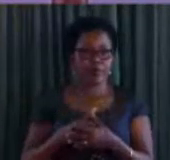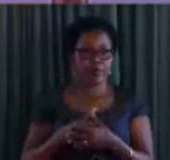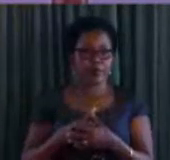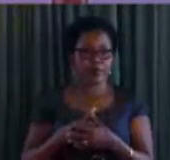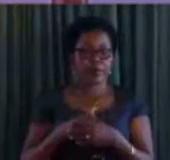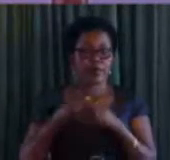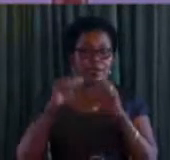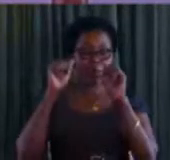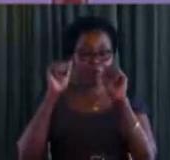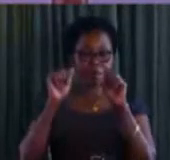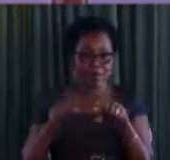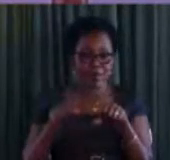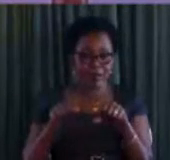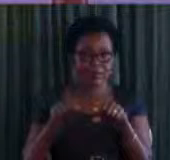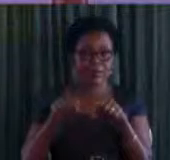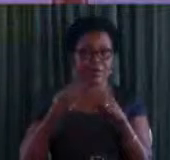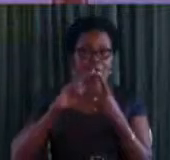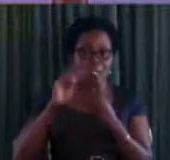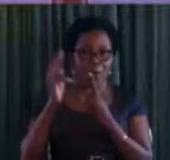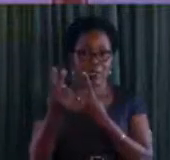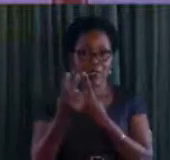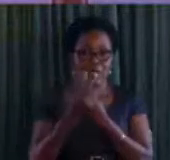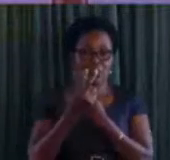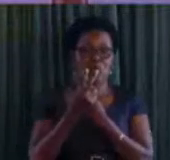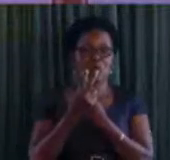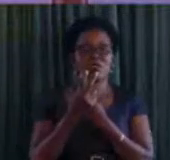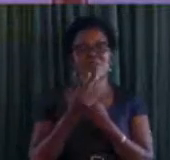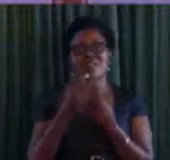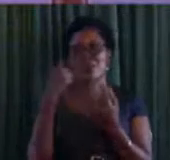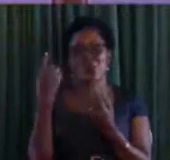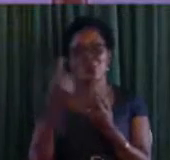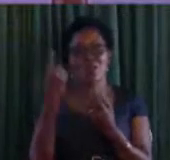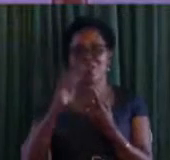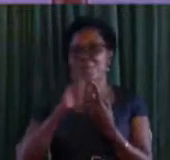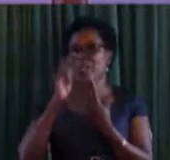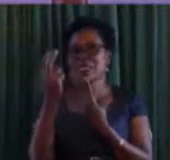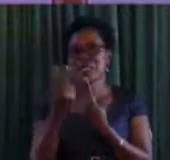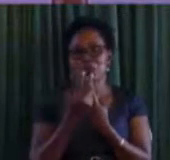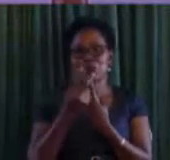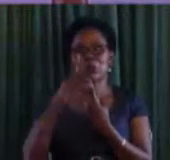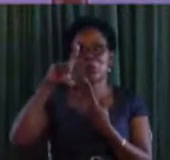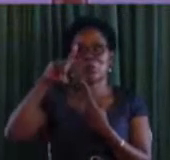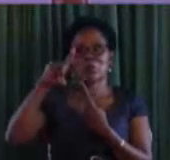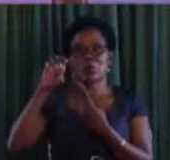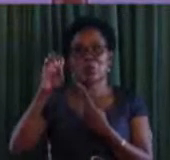Yes, the perceptions are really just perceptions, because